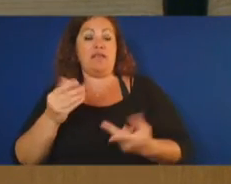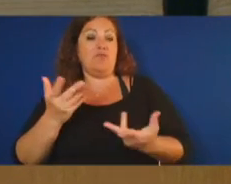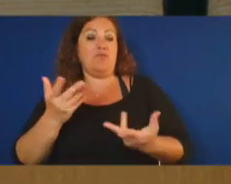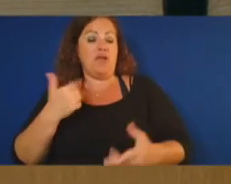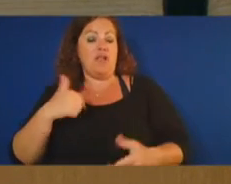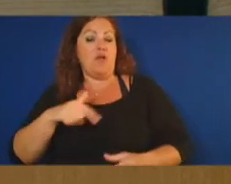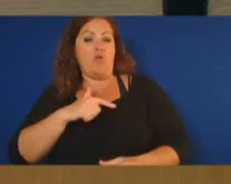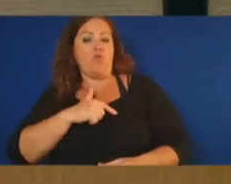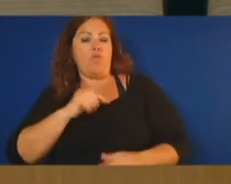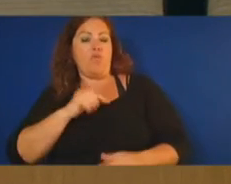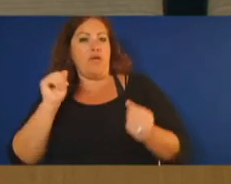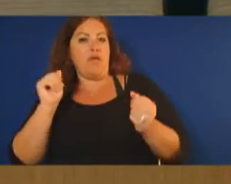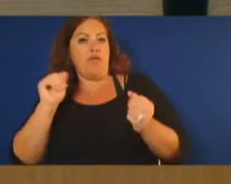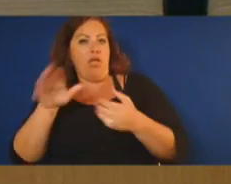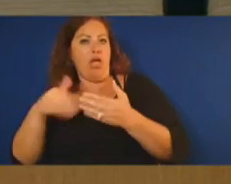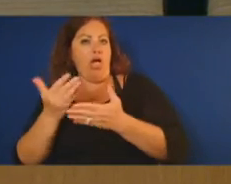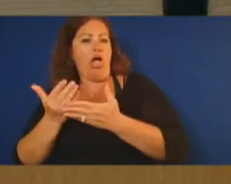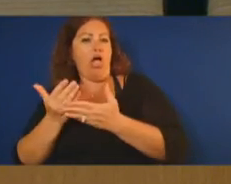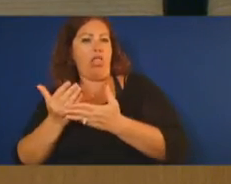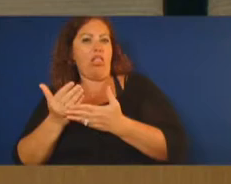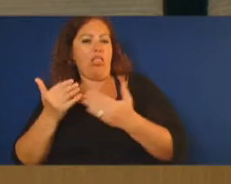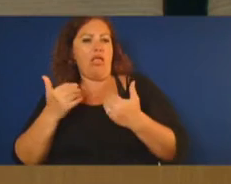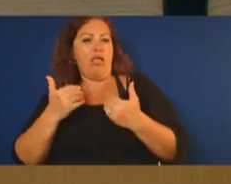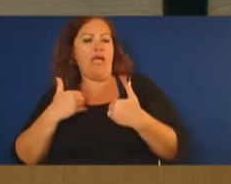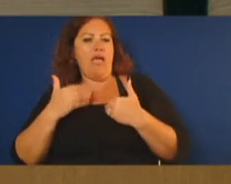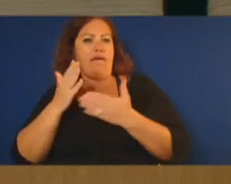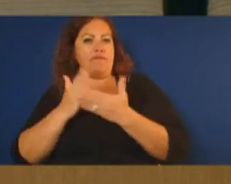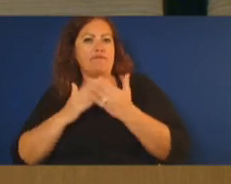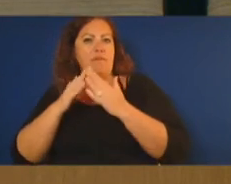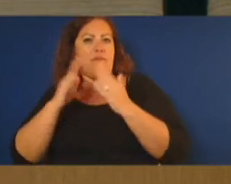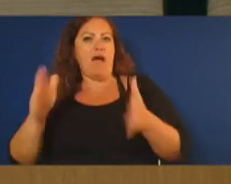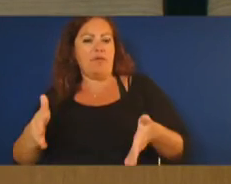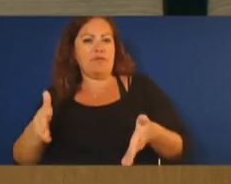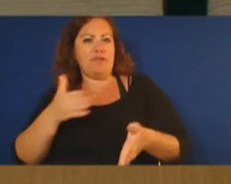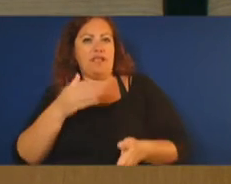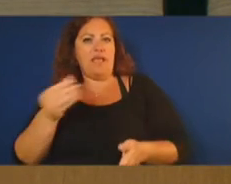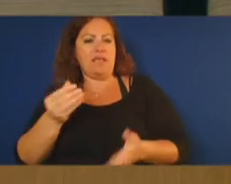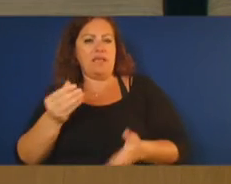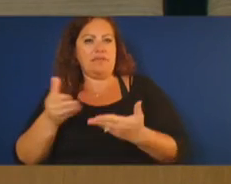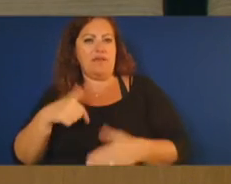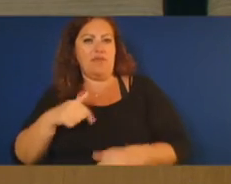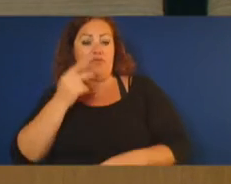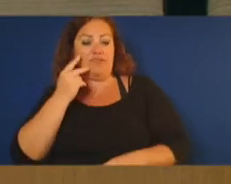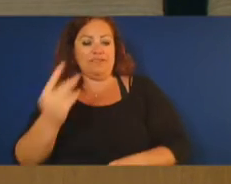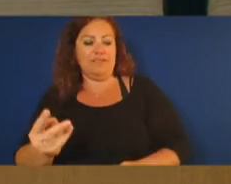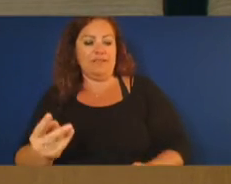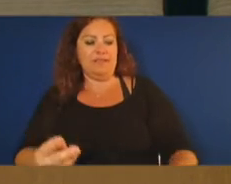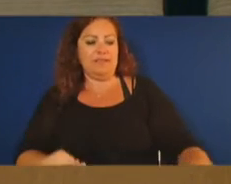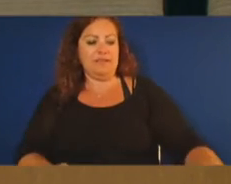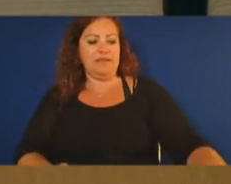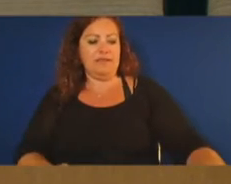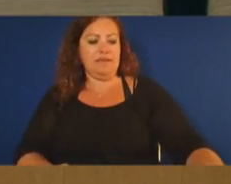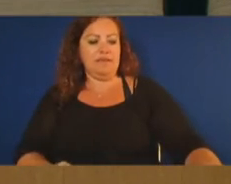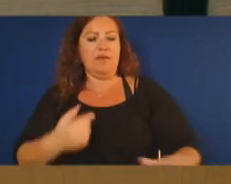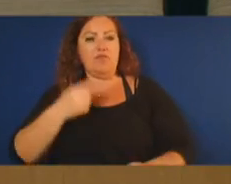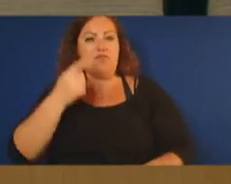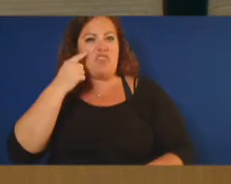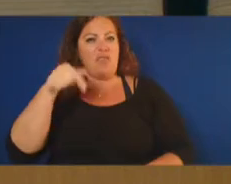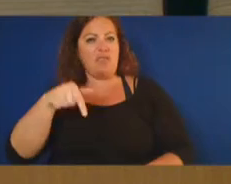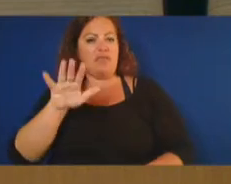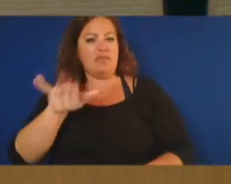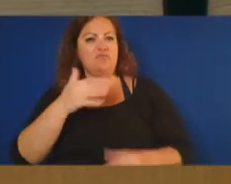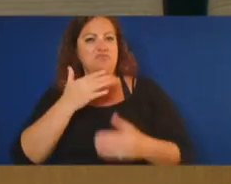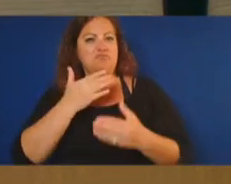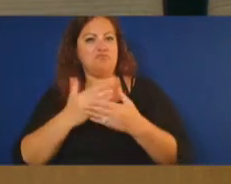on the side you know have some housing and stuff that uh we see so we we we think this is consistent and we'll do